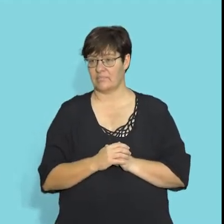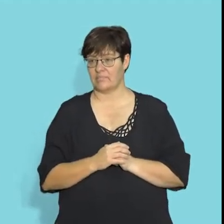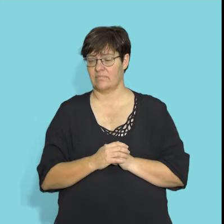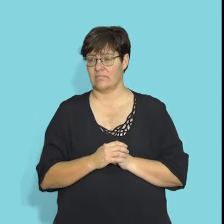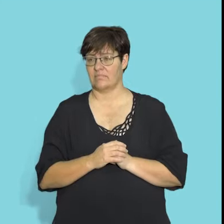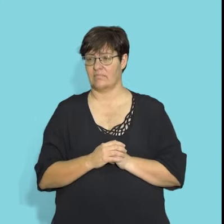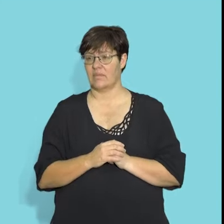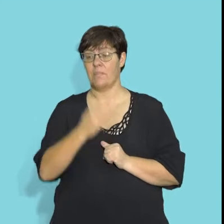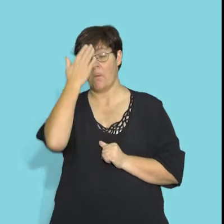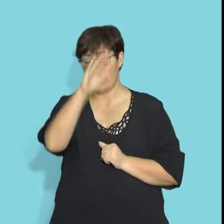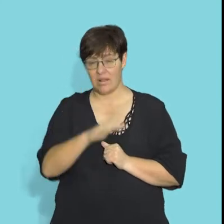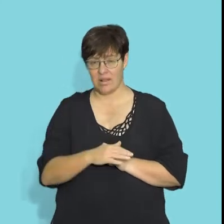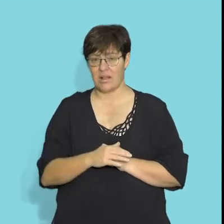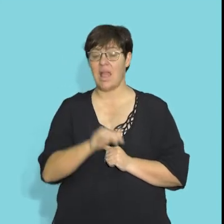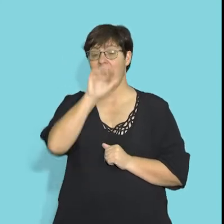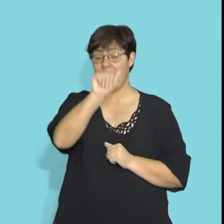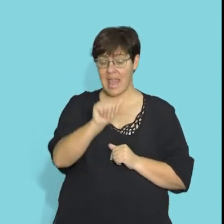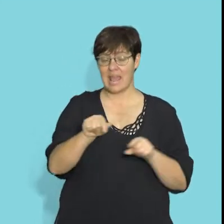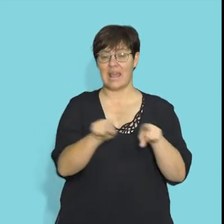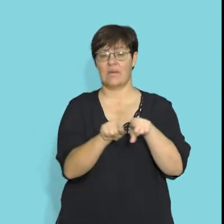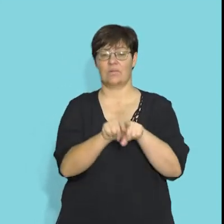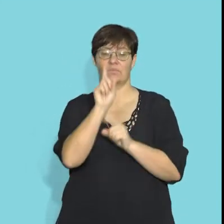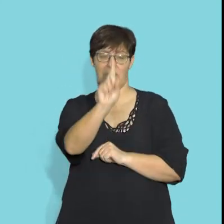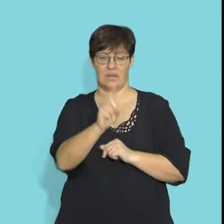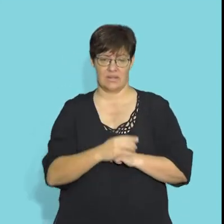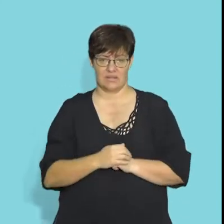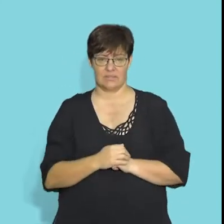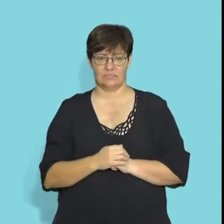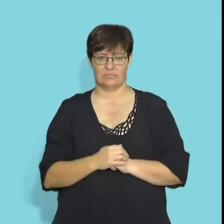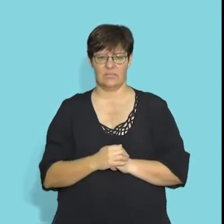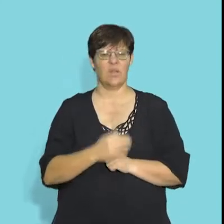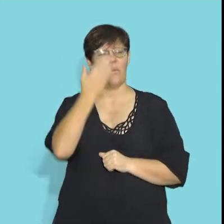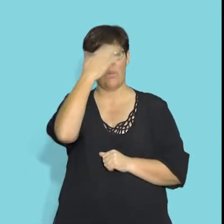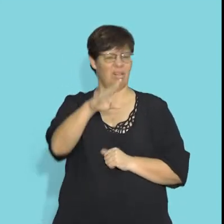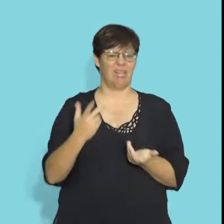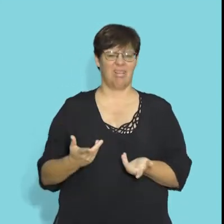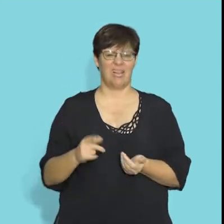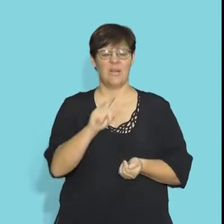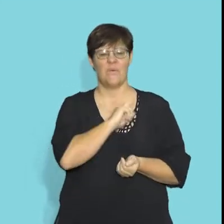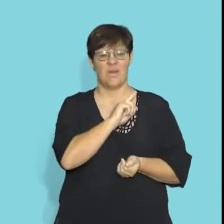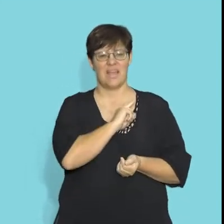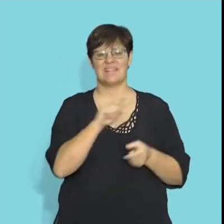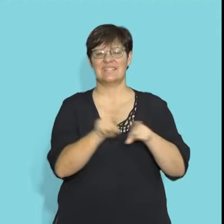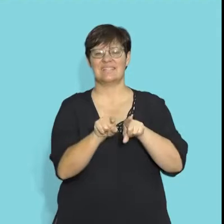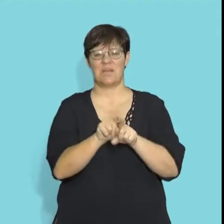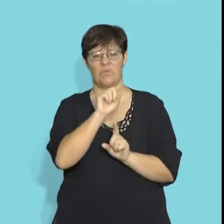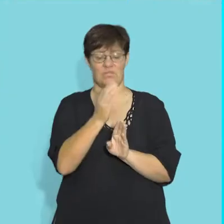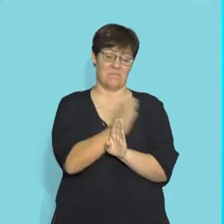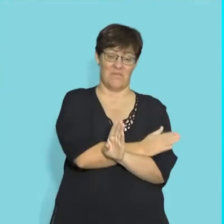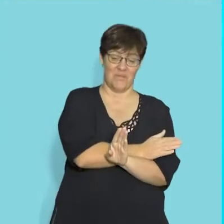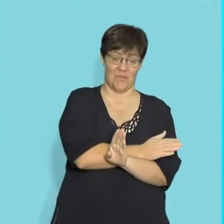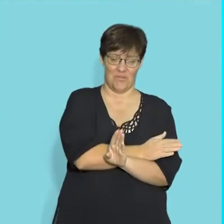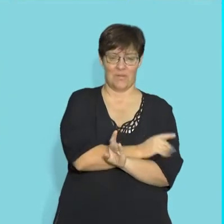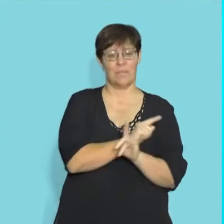is positive 1. And so I know that A is equal to 1, which we actually knew was the answer because this is the